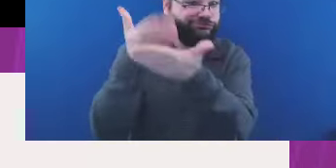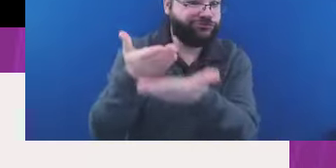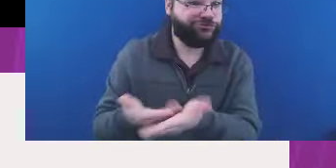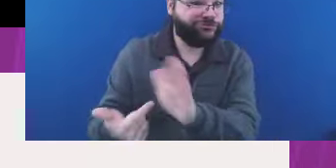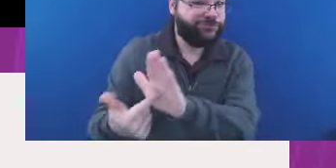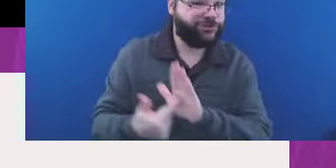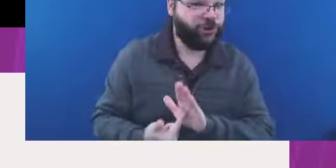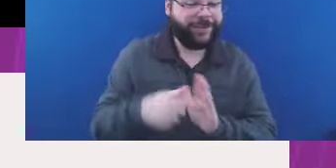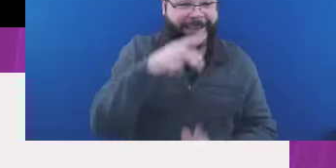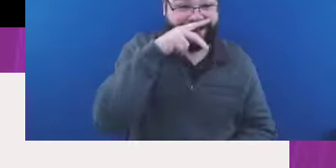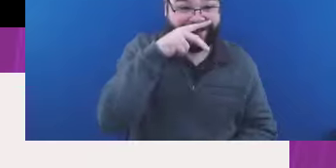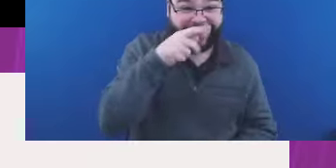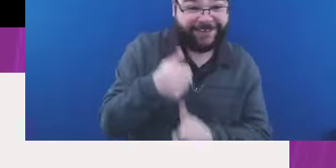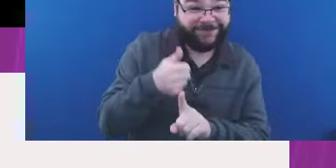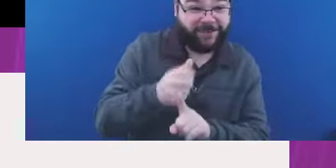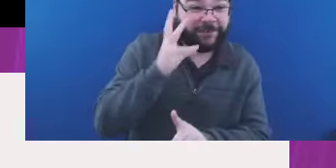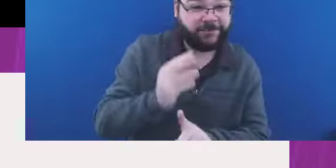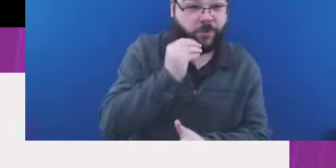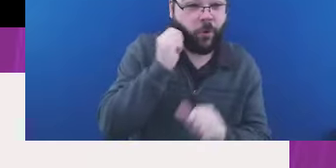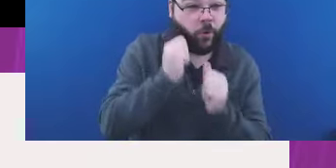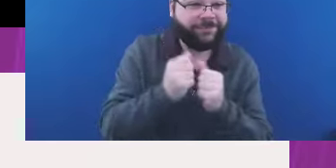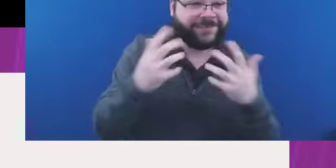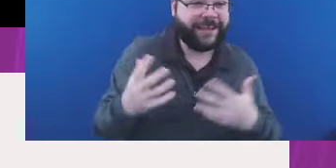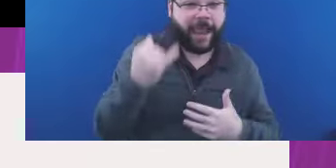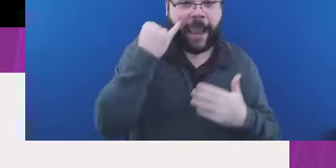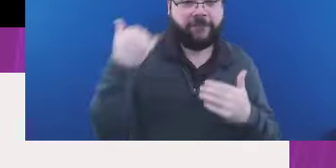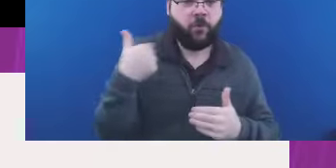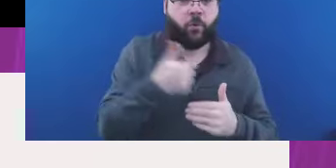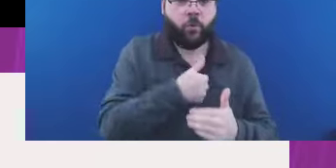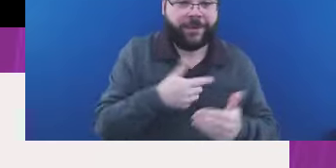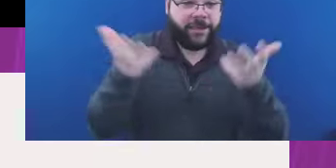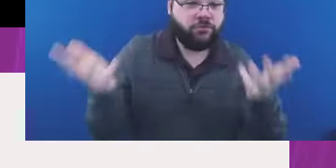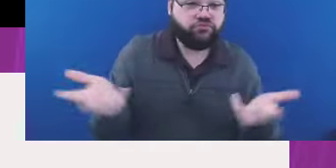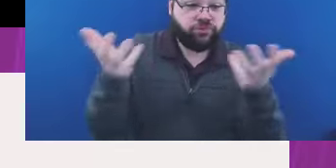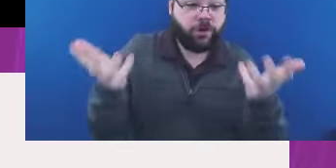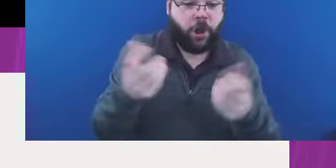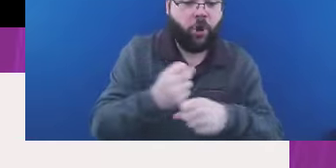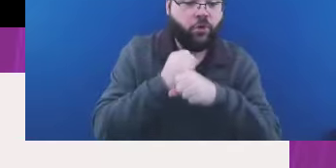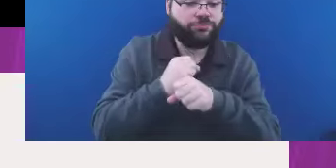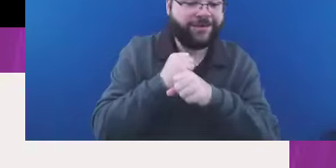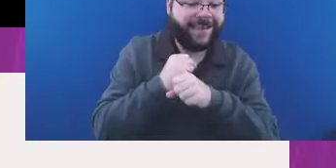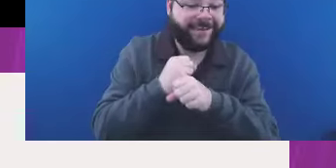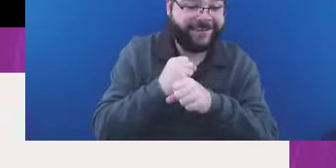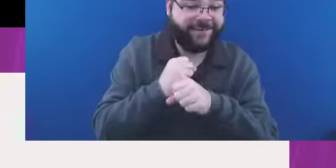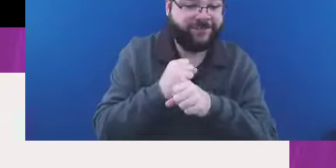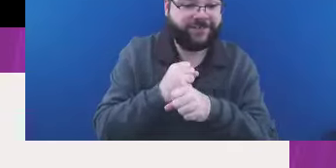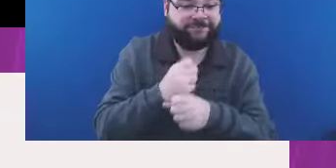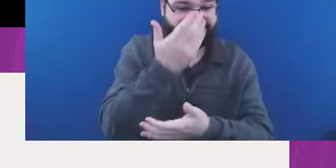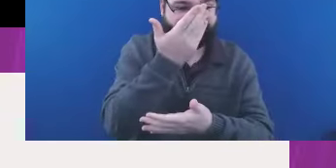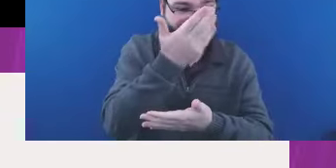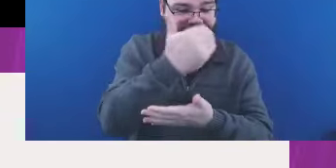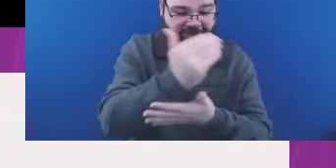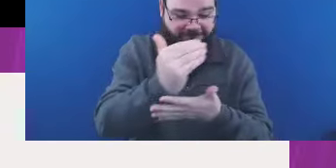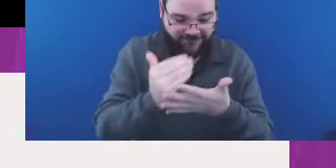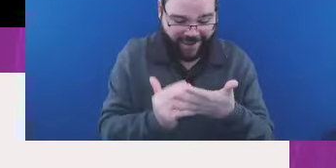even children who are experiencing homelessness, if we promote protective factors in their life that